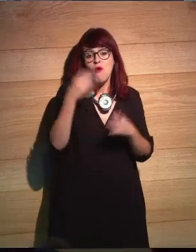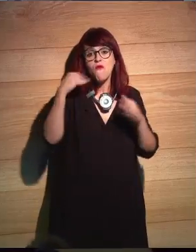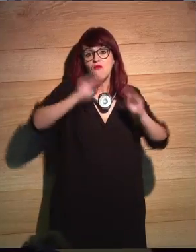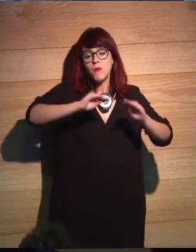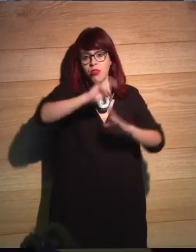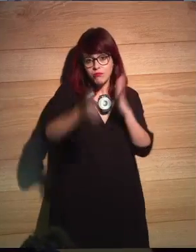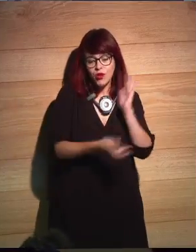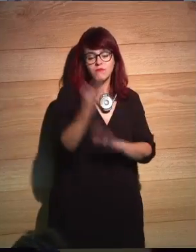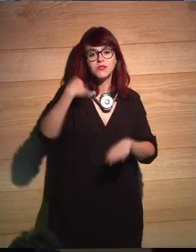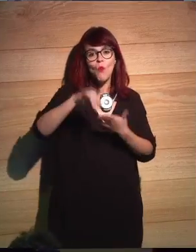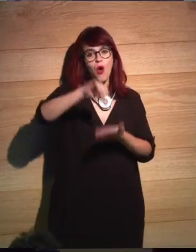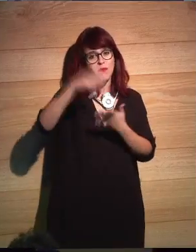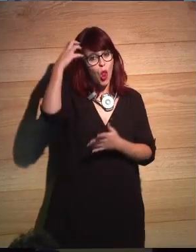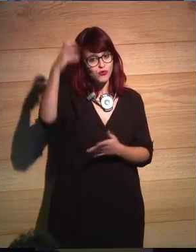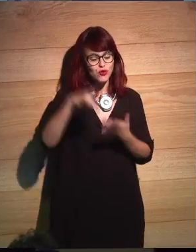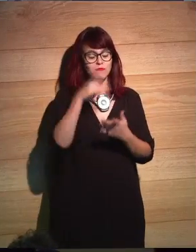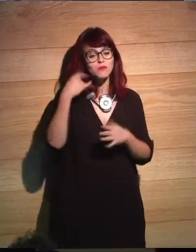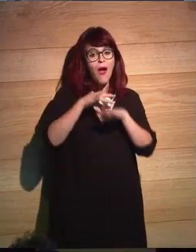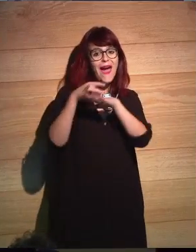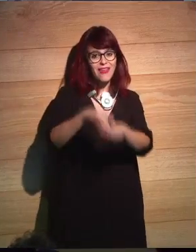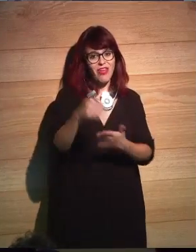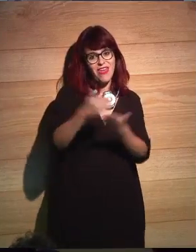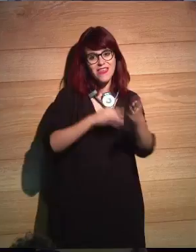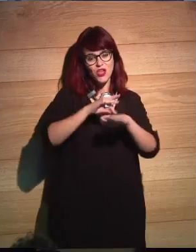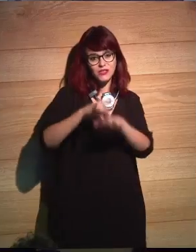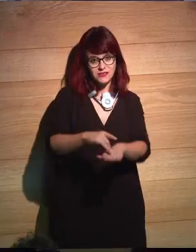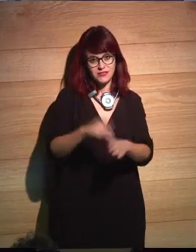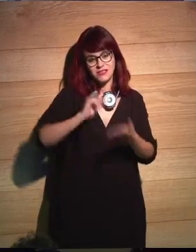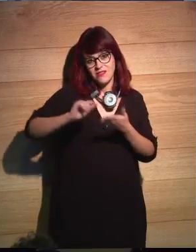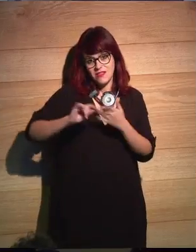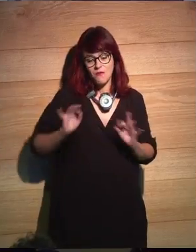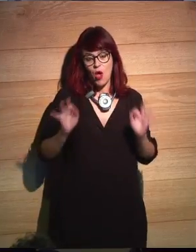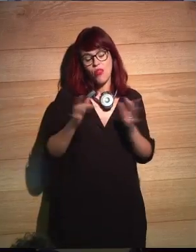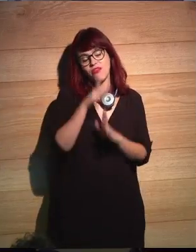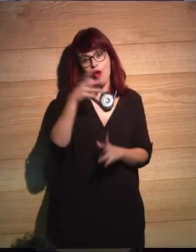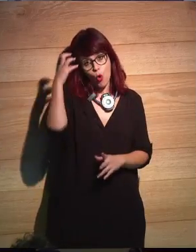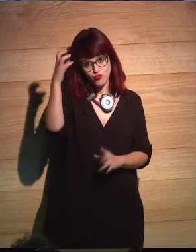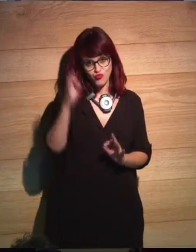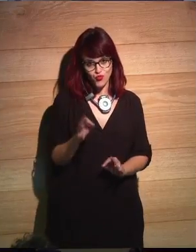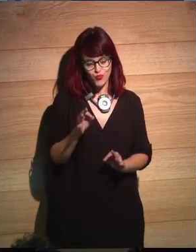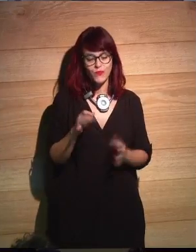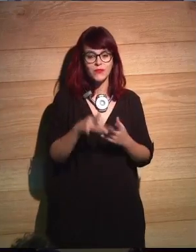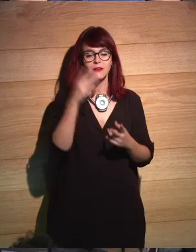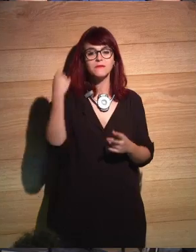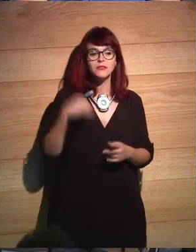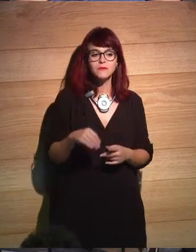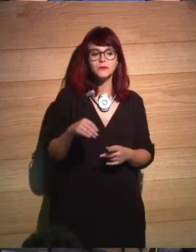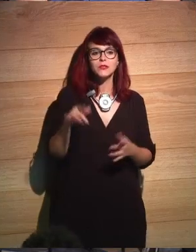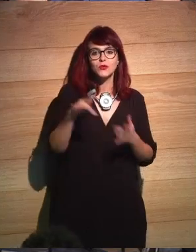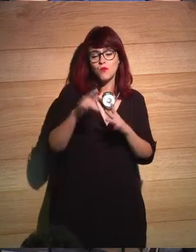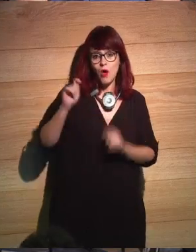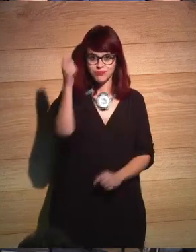critician. He works in Oslo, and he created the Screenwriters Oslo